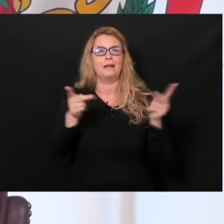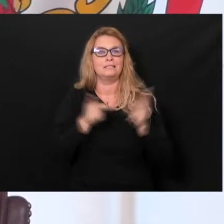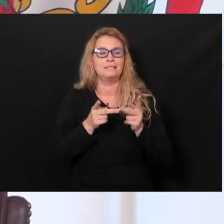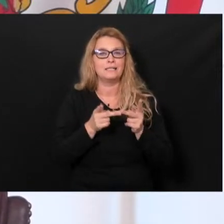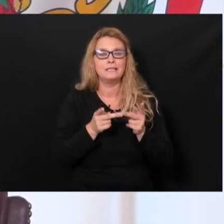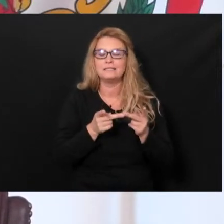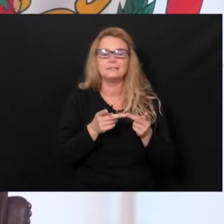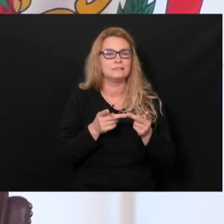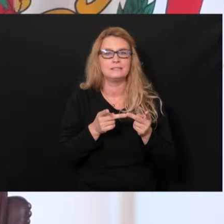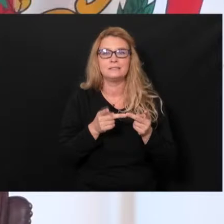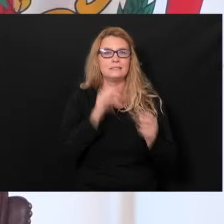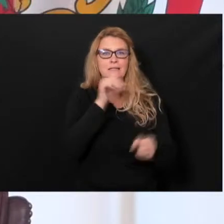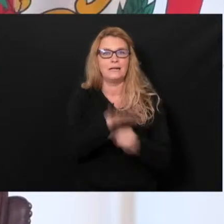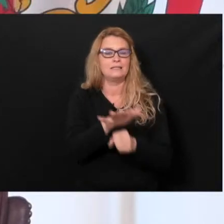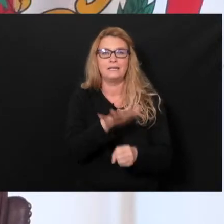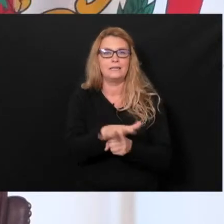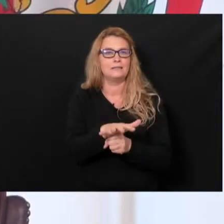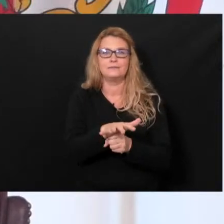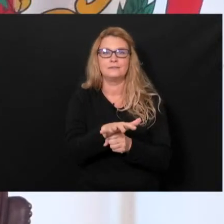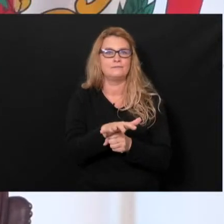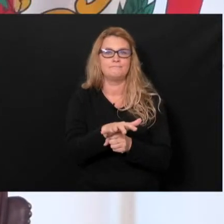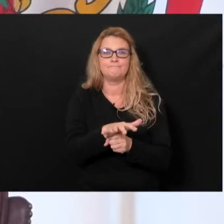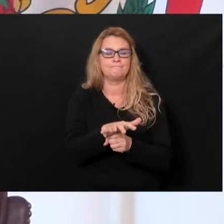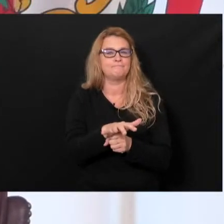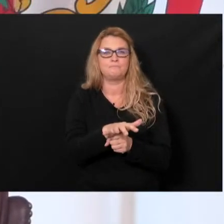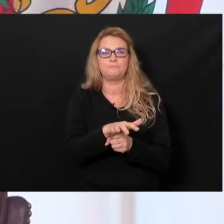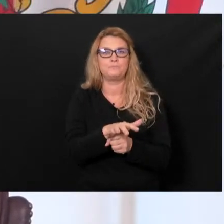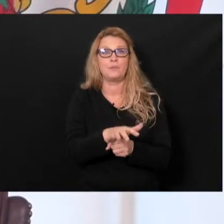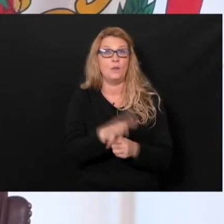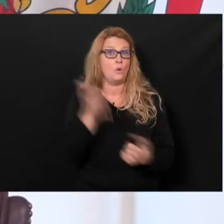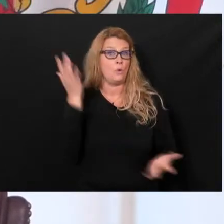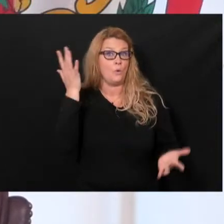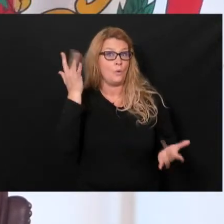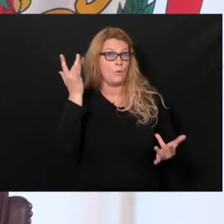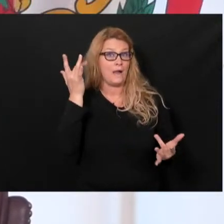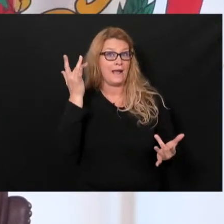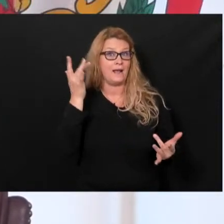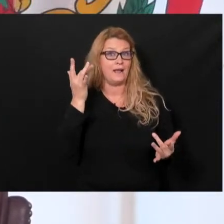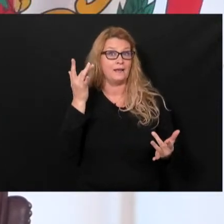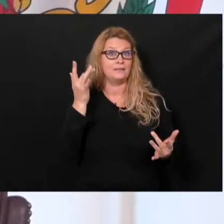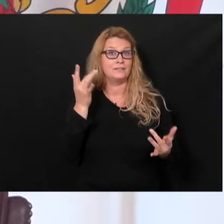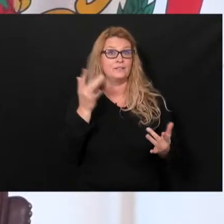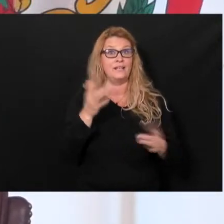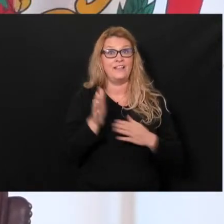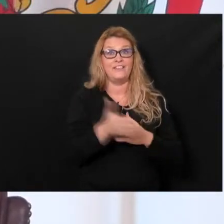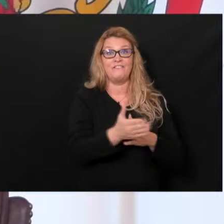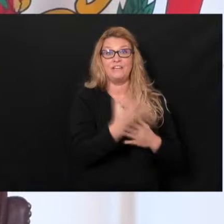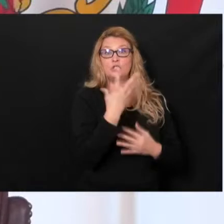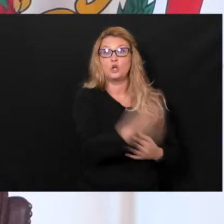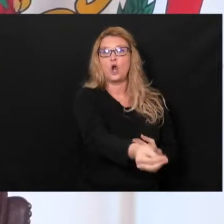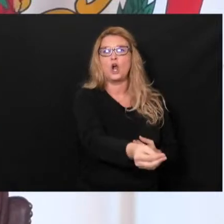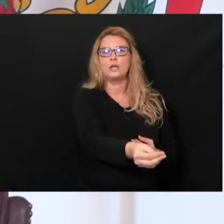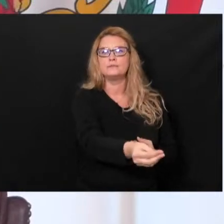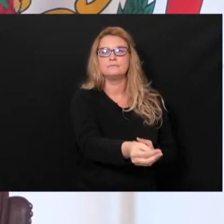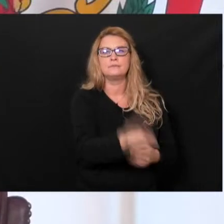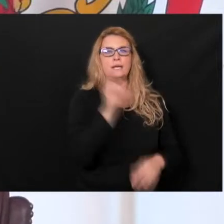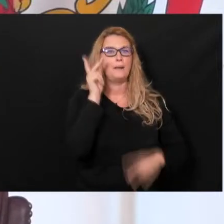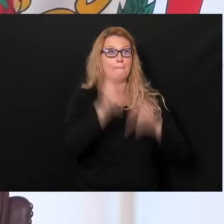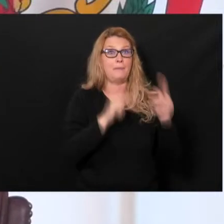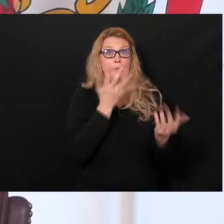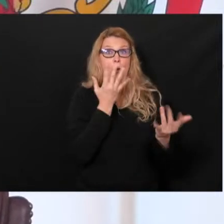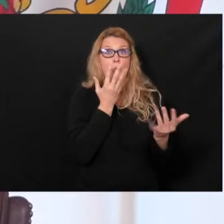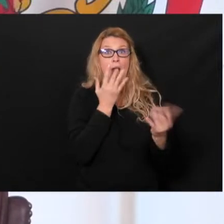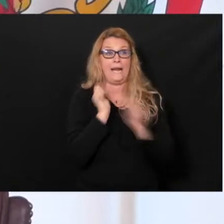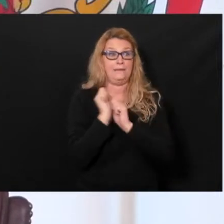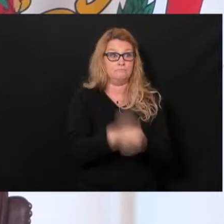less than that, that doesn't do anything for us, because almost before you turn around, the fish are gone. People are standing there